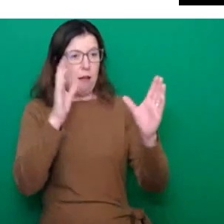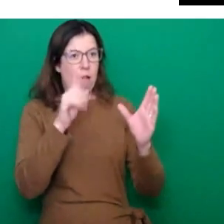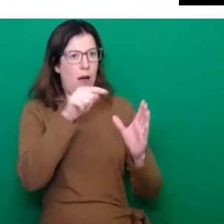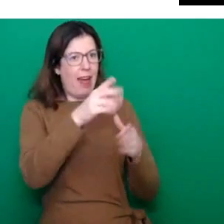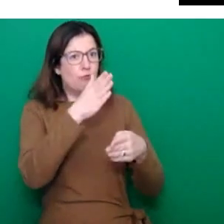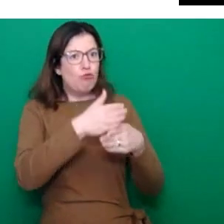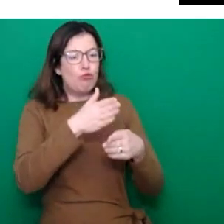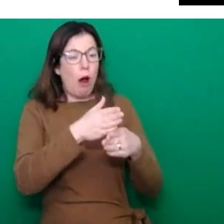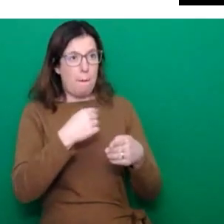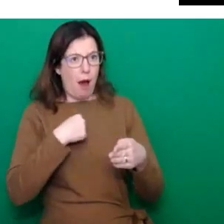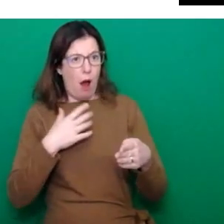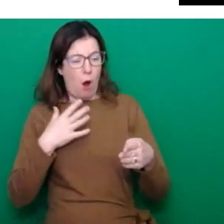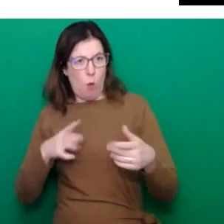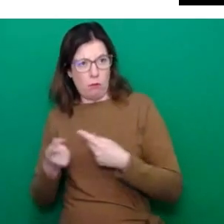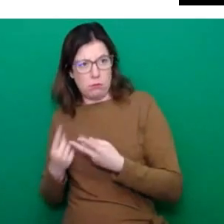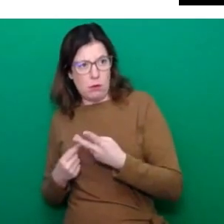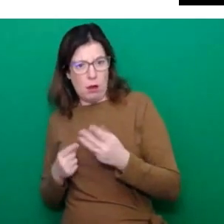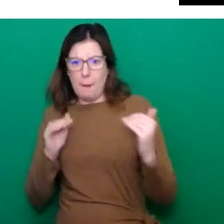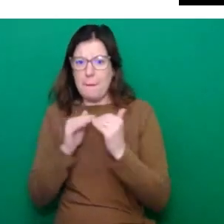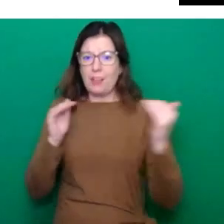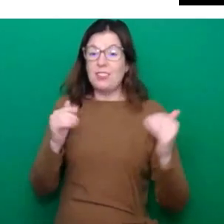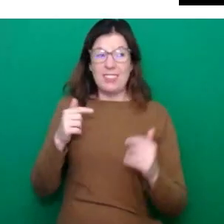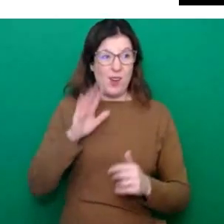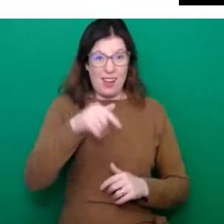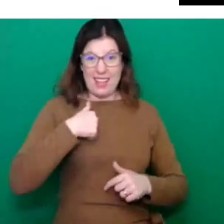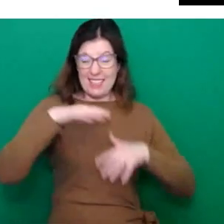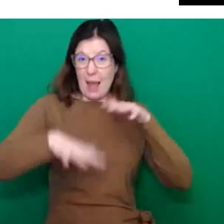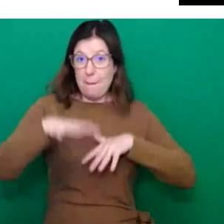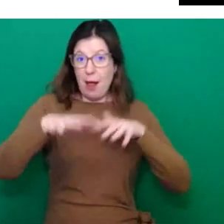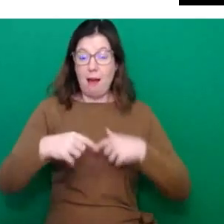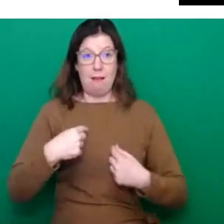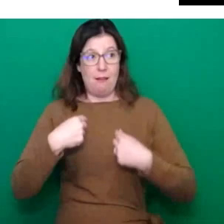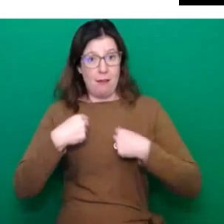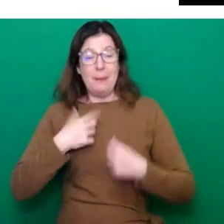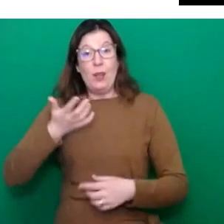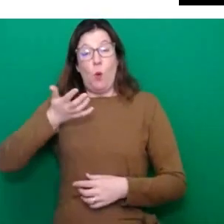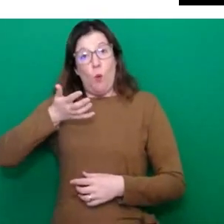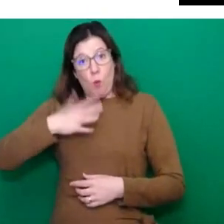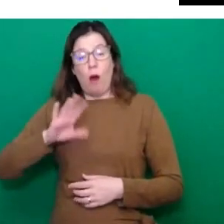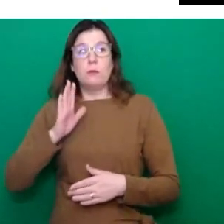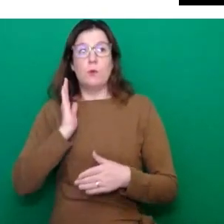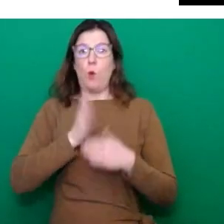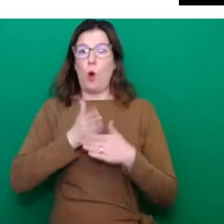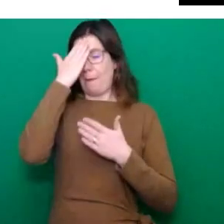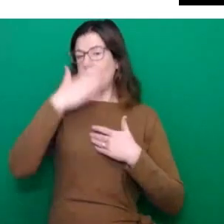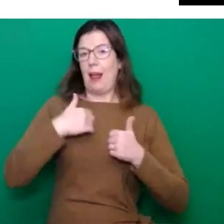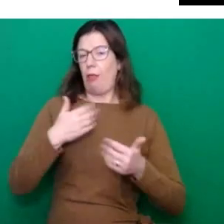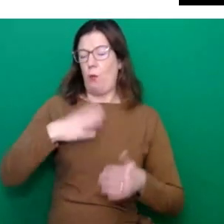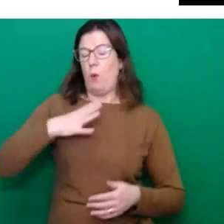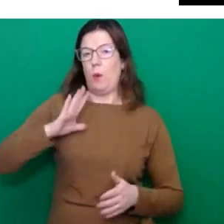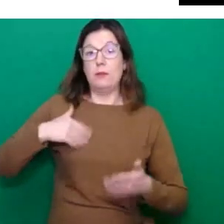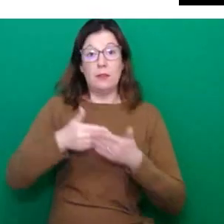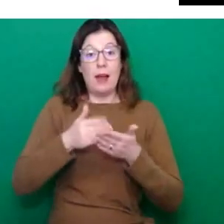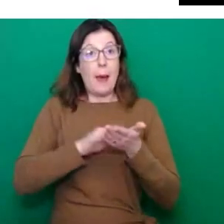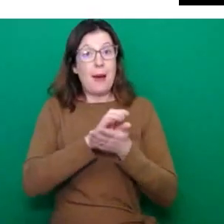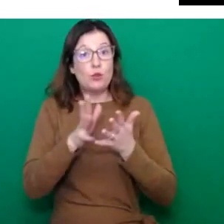everything I was looking for. Very similar to Sam, actually. I think I've always wanted to work in mental health. The MHWP